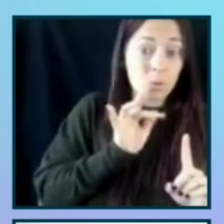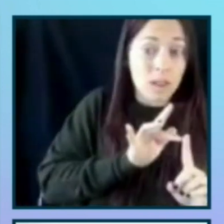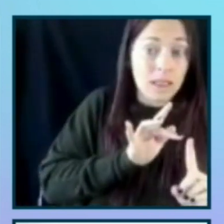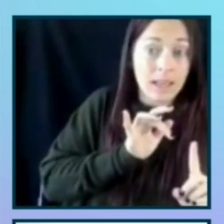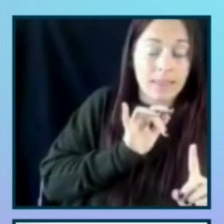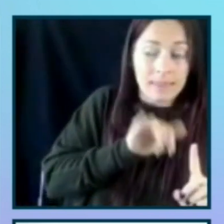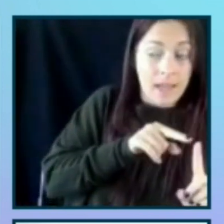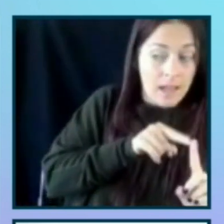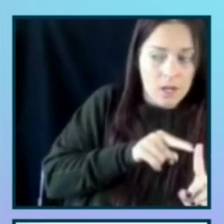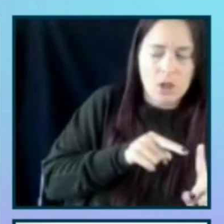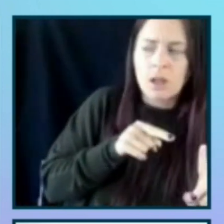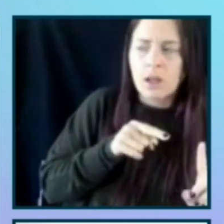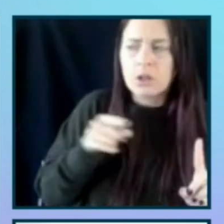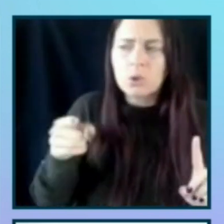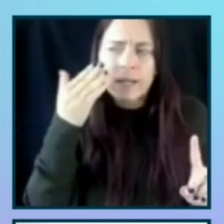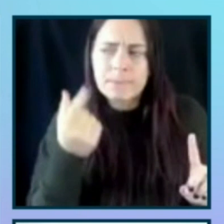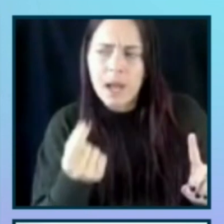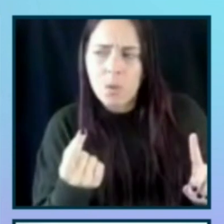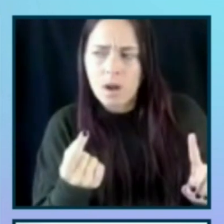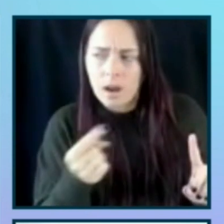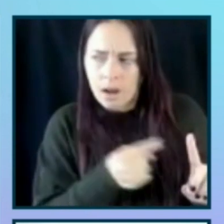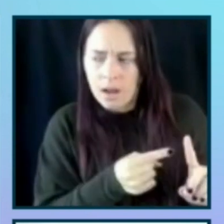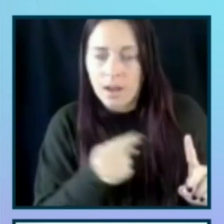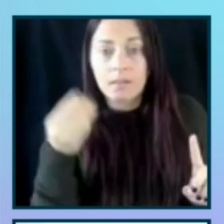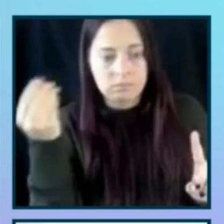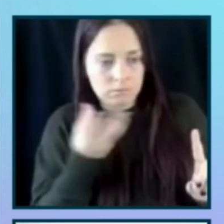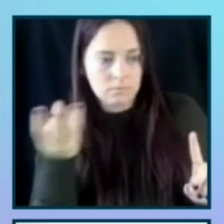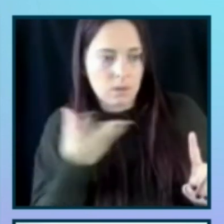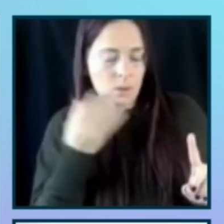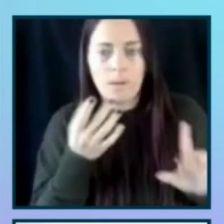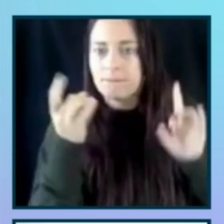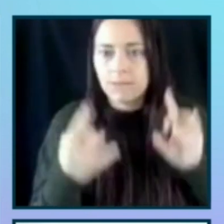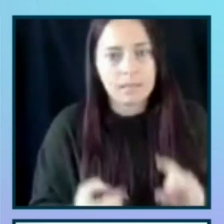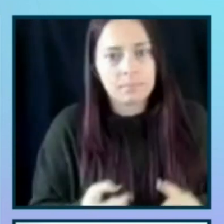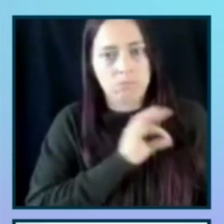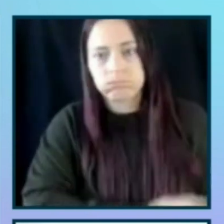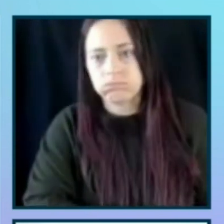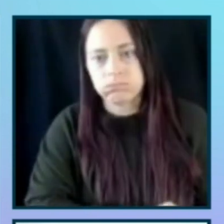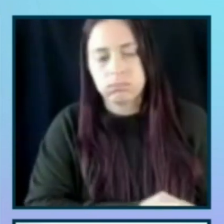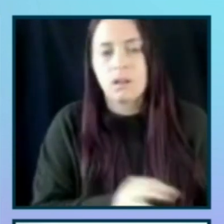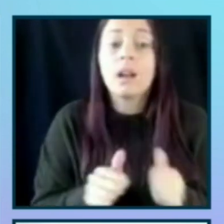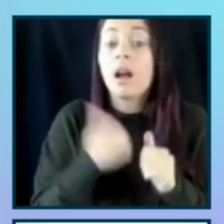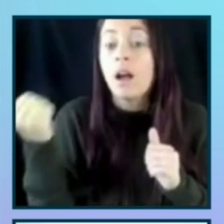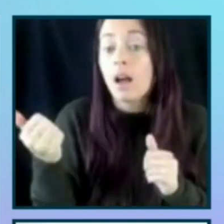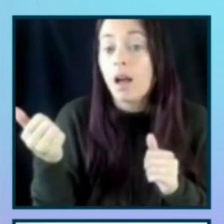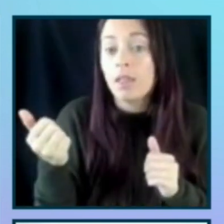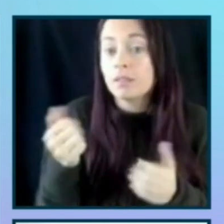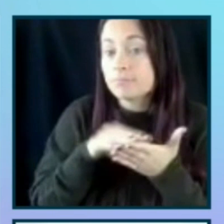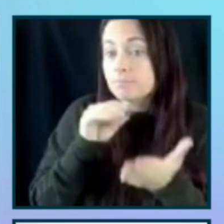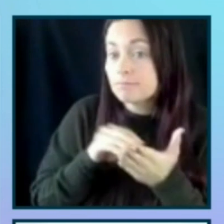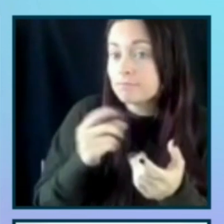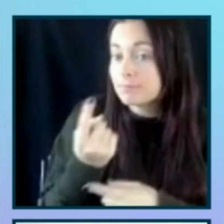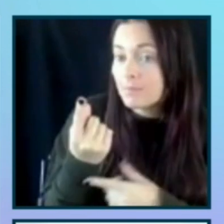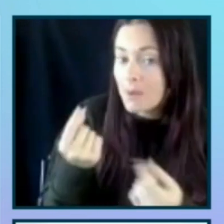but what would you expect to happen? And you get awesome feedback that way. And then another general takeaway is the majority of